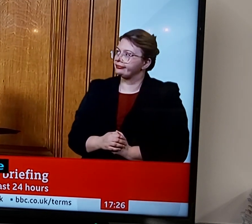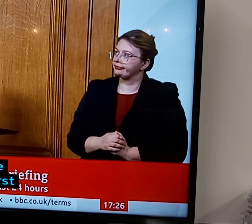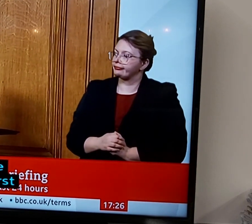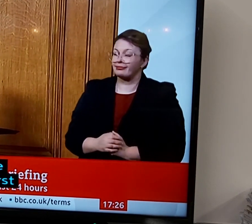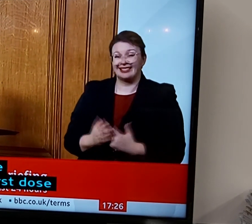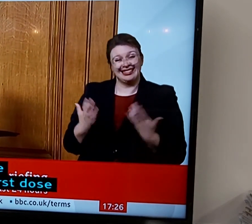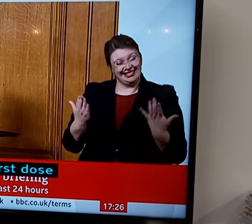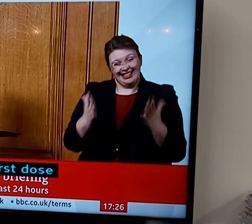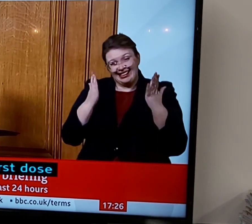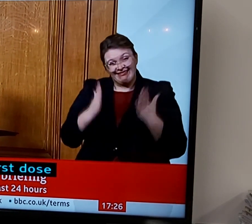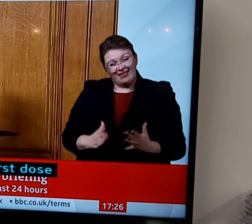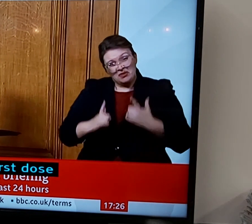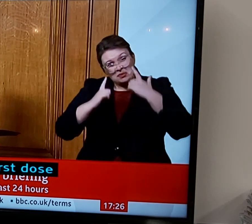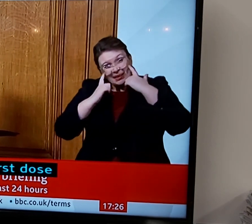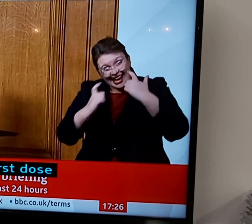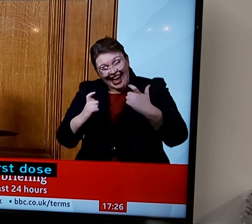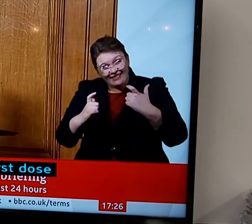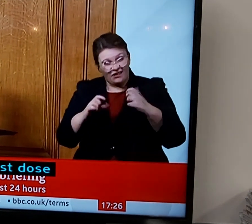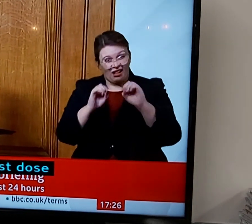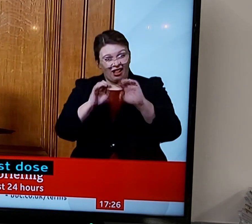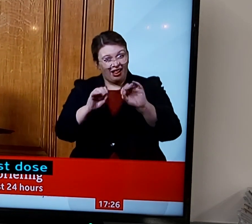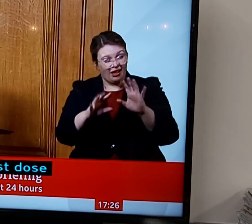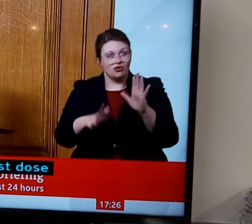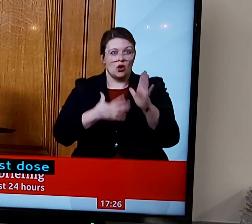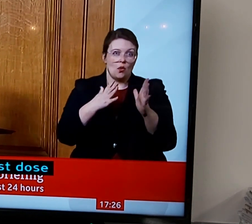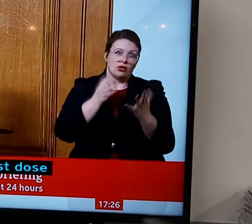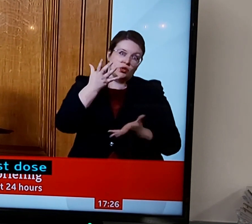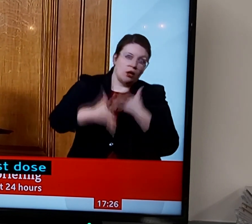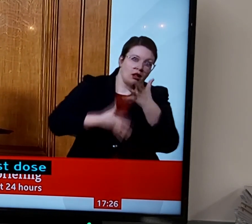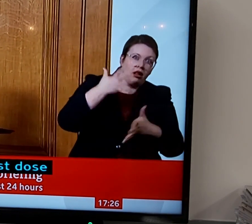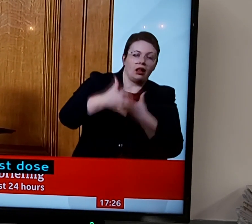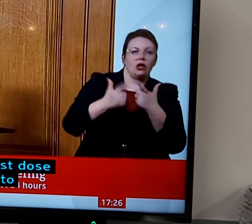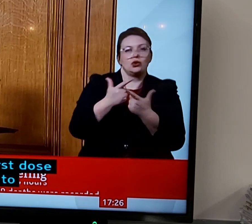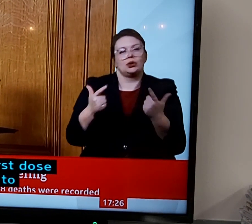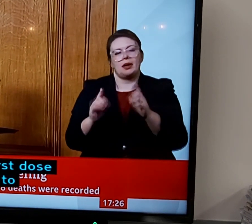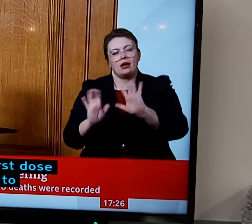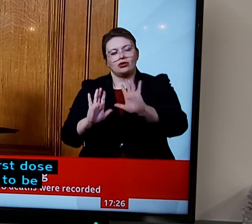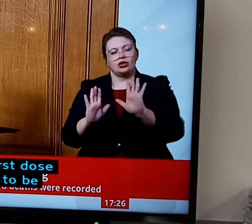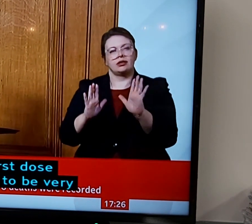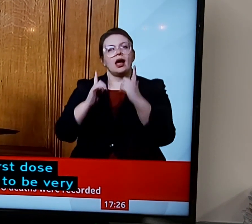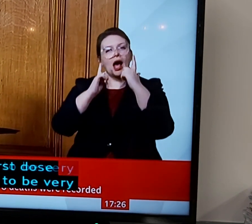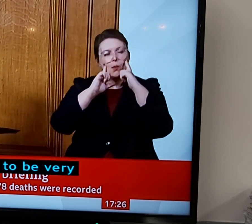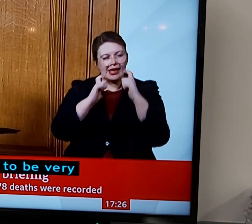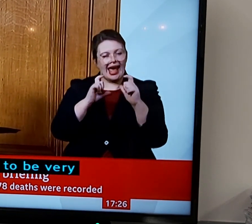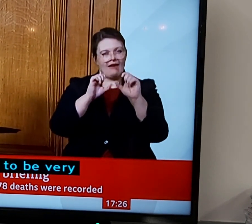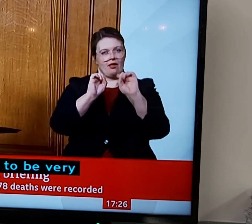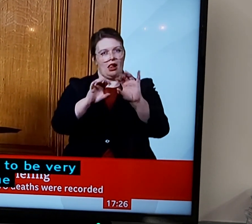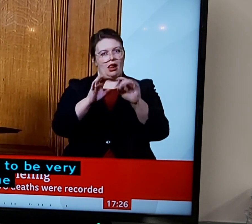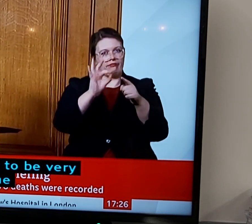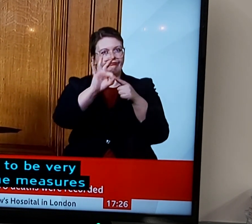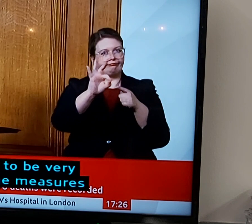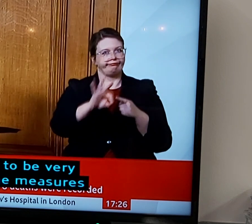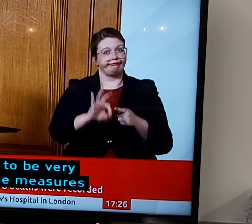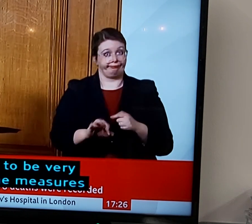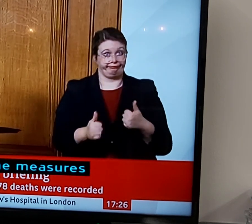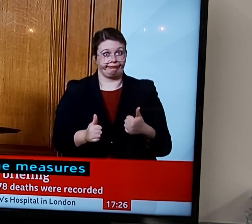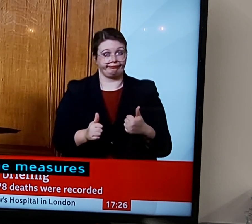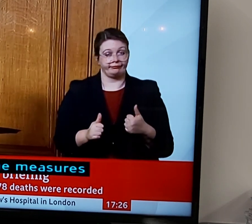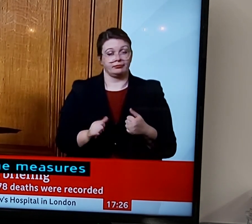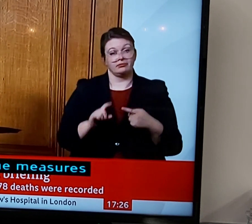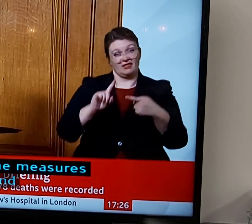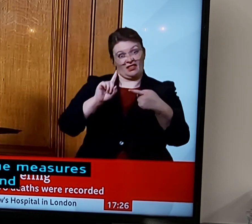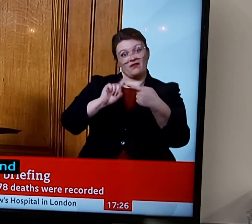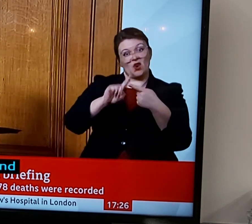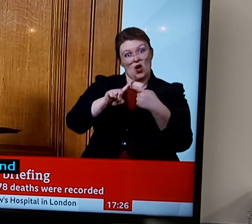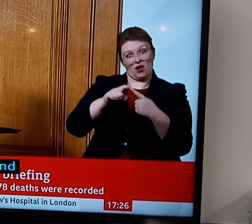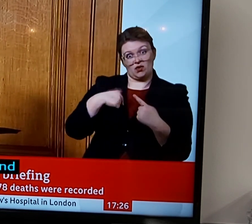about the outcome measures that you are describing, and therefore I'll go through them very carefully. The first outcome